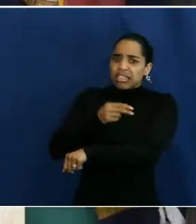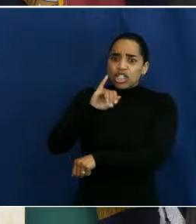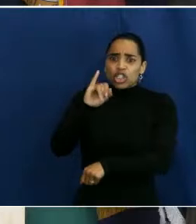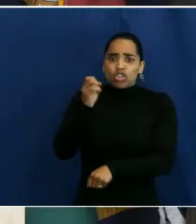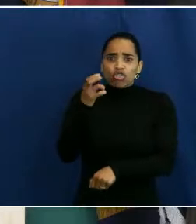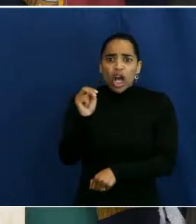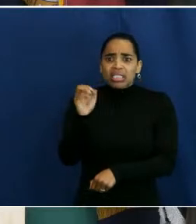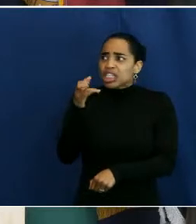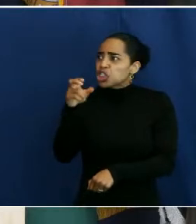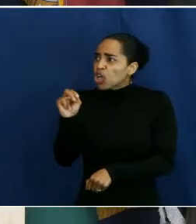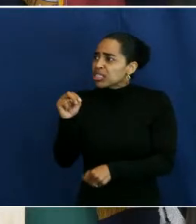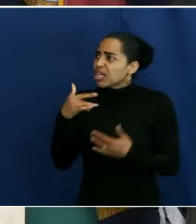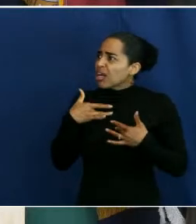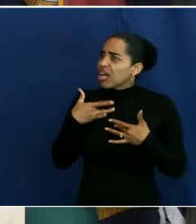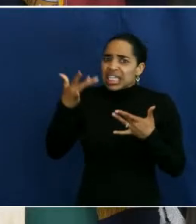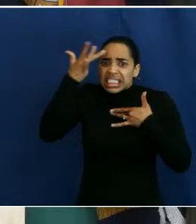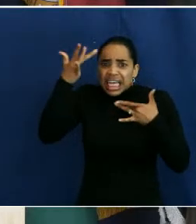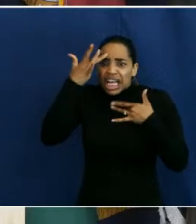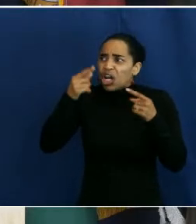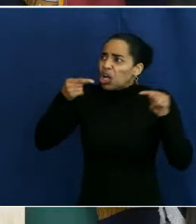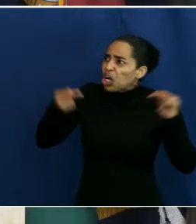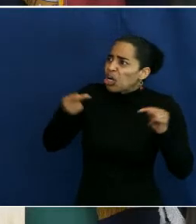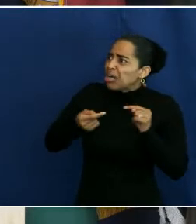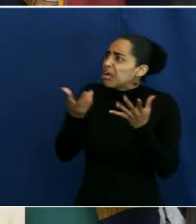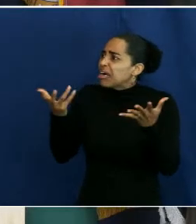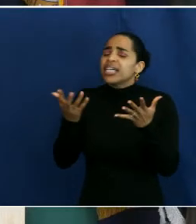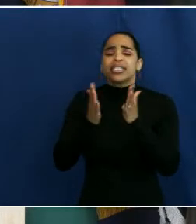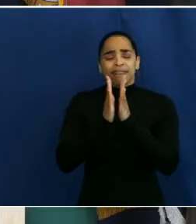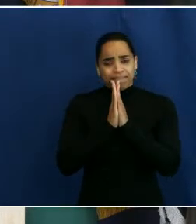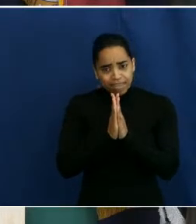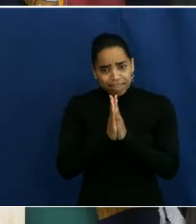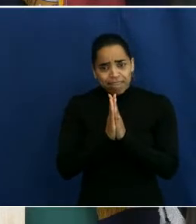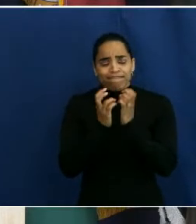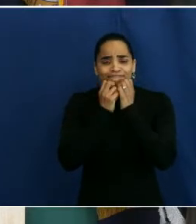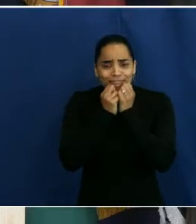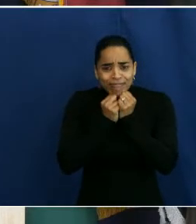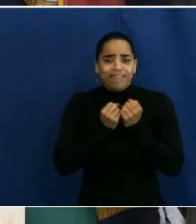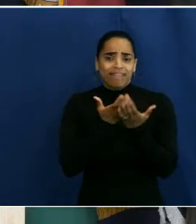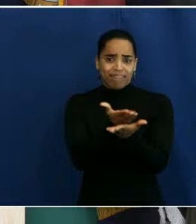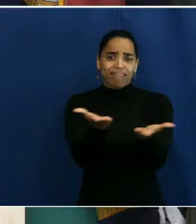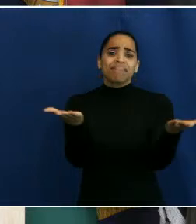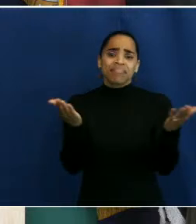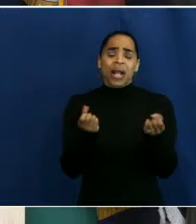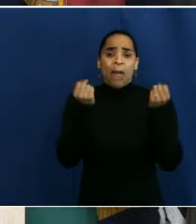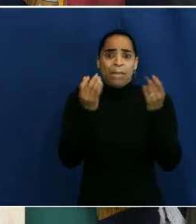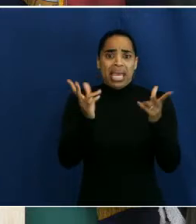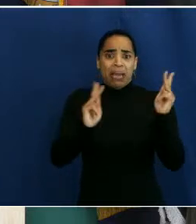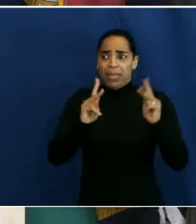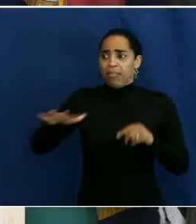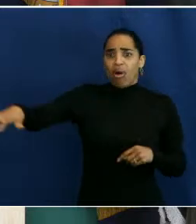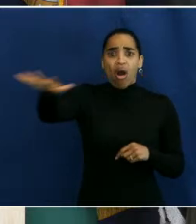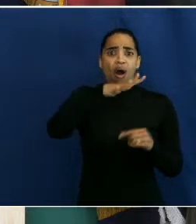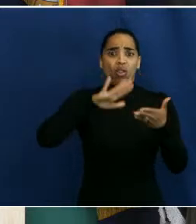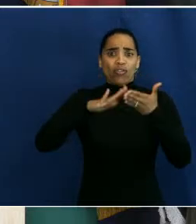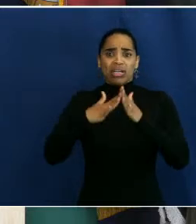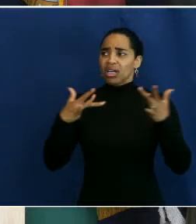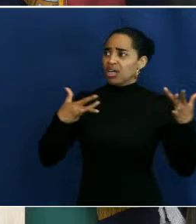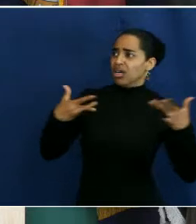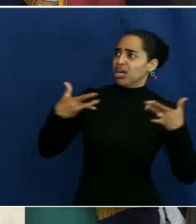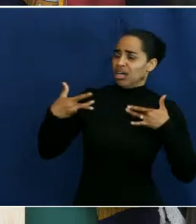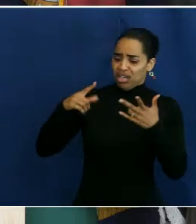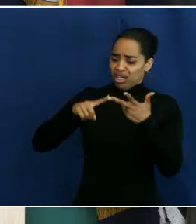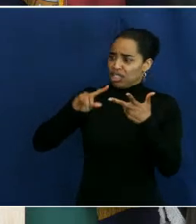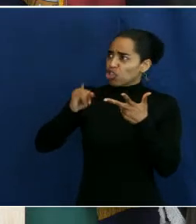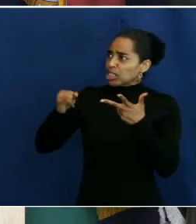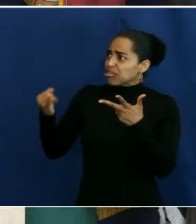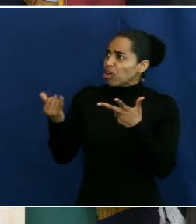that our hearts go out to you, your loved ones, and our thoughts and prayers are with you. I know that there's a lot of concern from our communities regarding the vaccination, and I want to